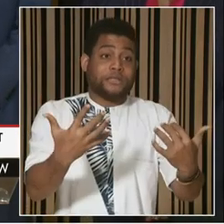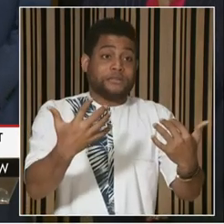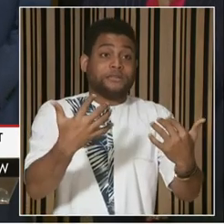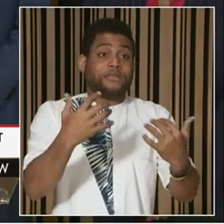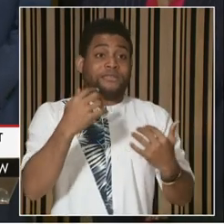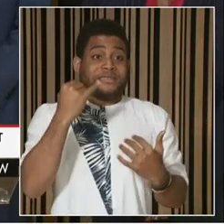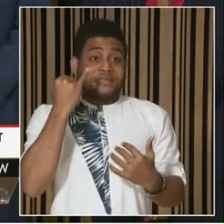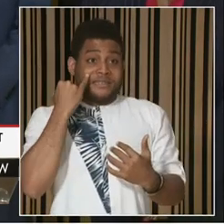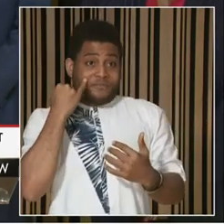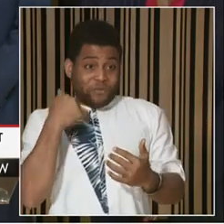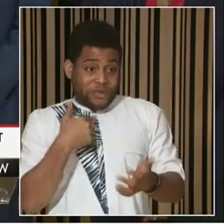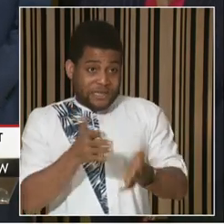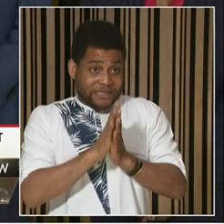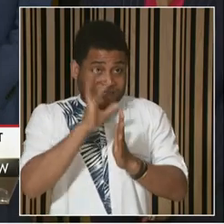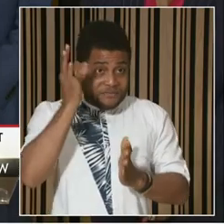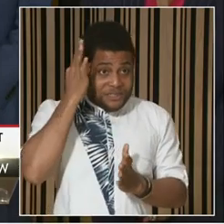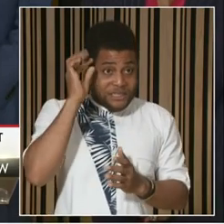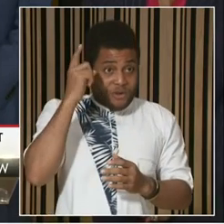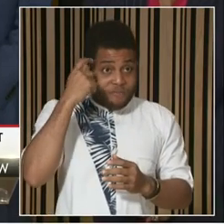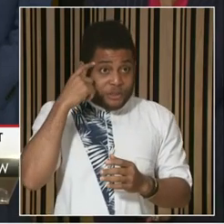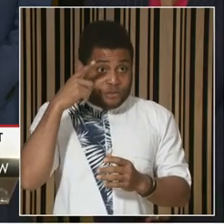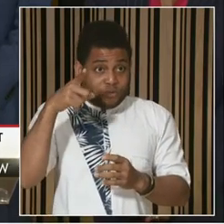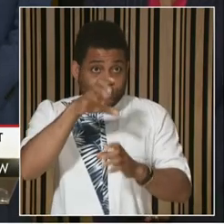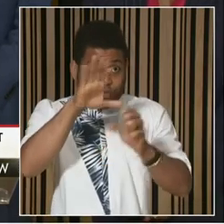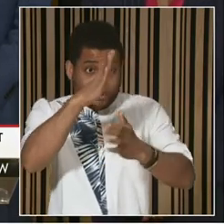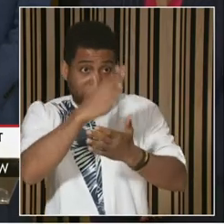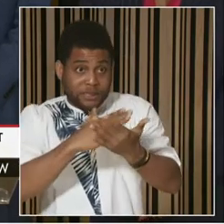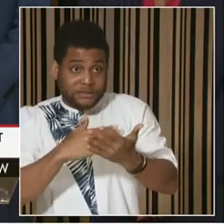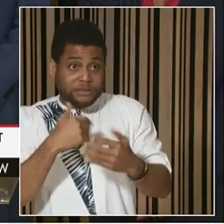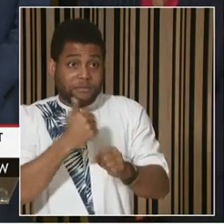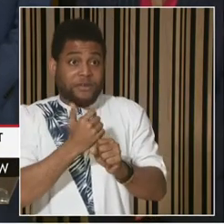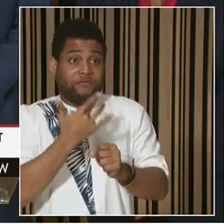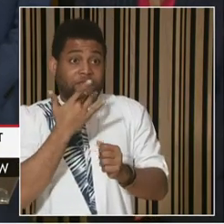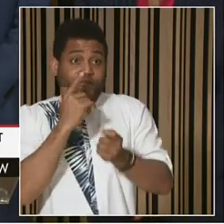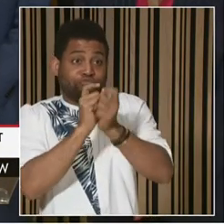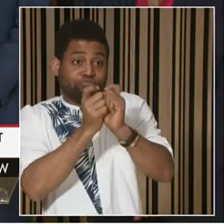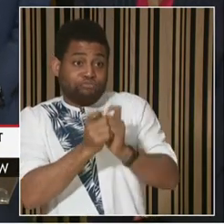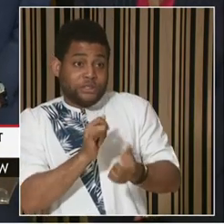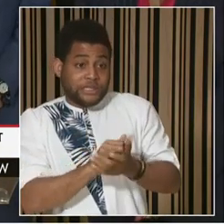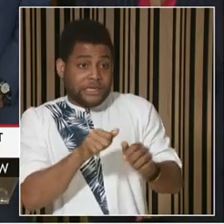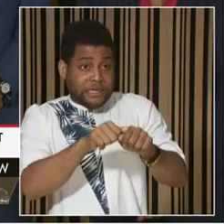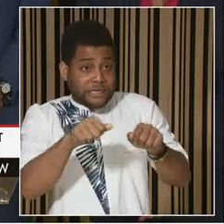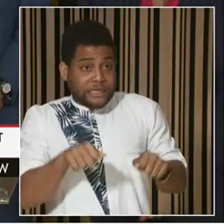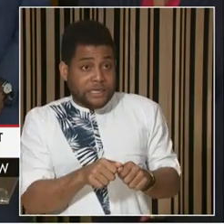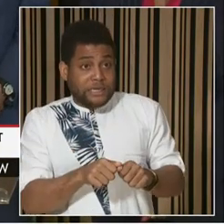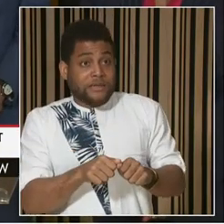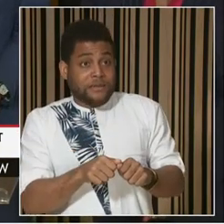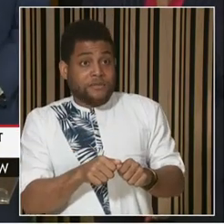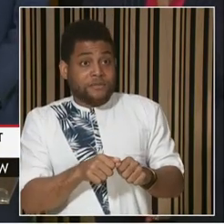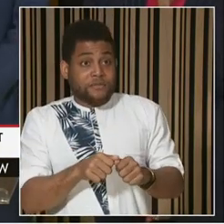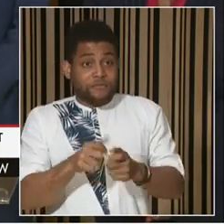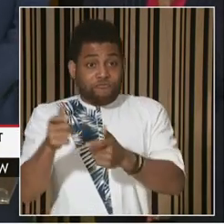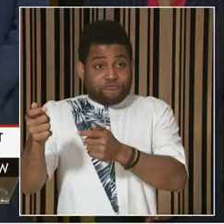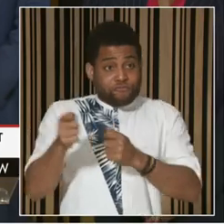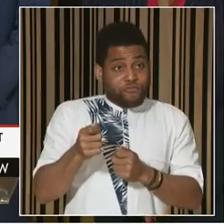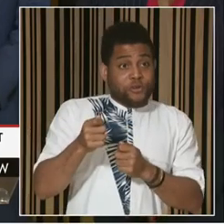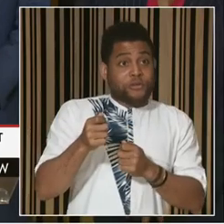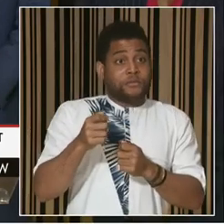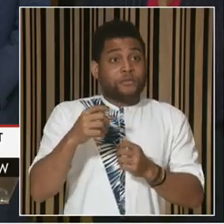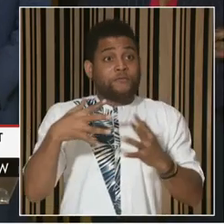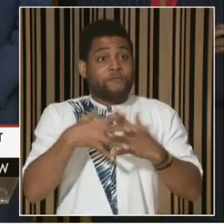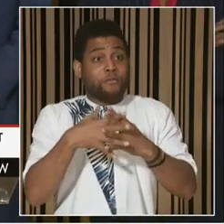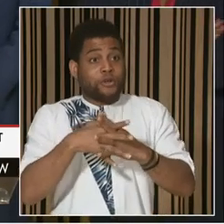their part to make it favorable to revamp the RFK site, or are you just what can be done